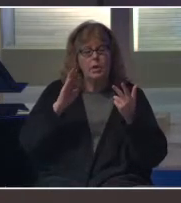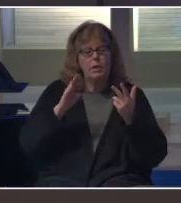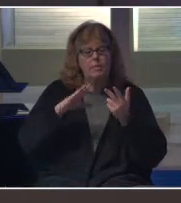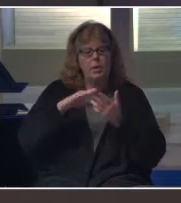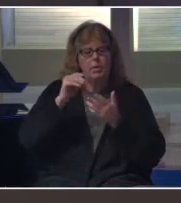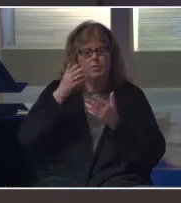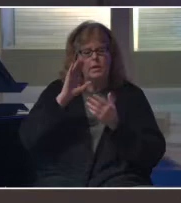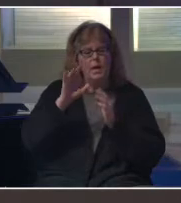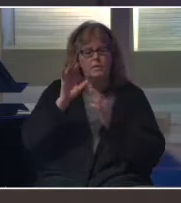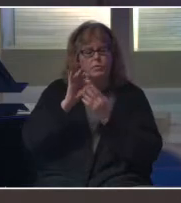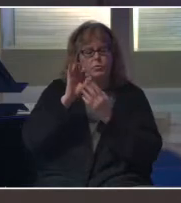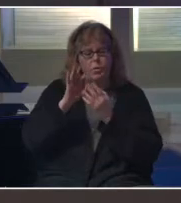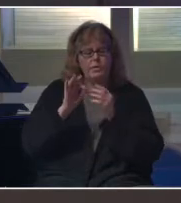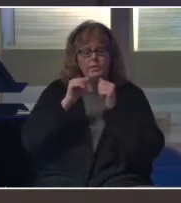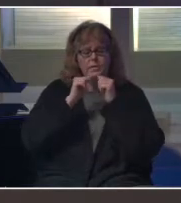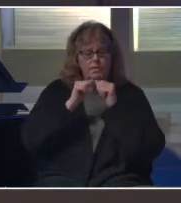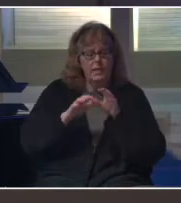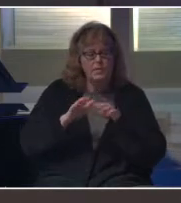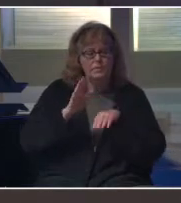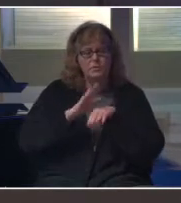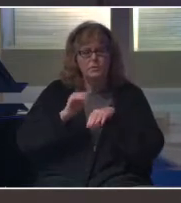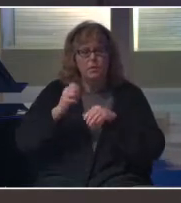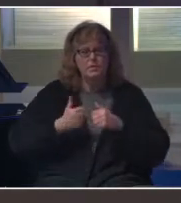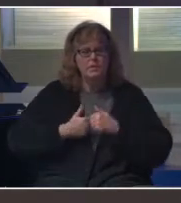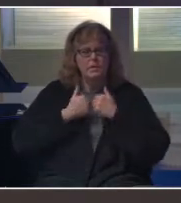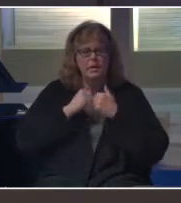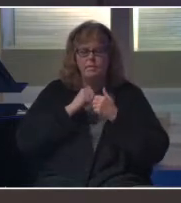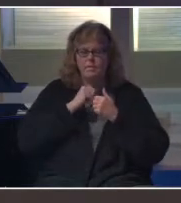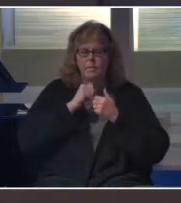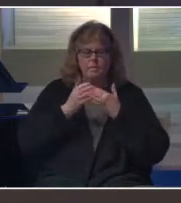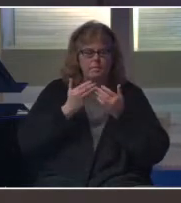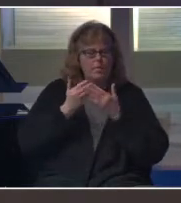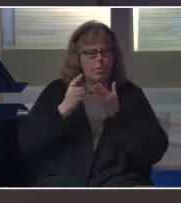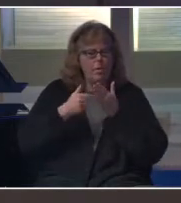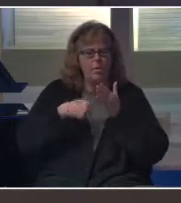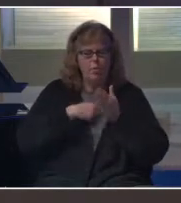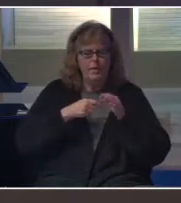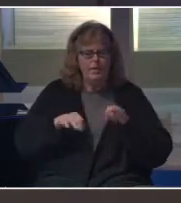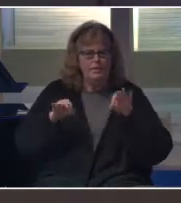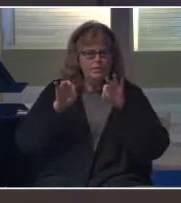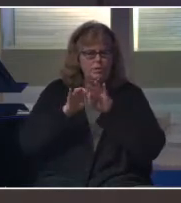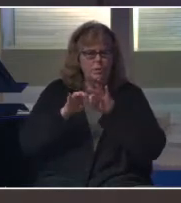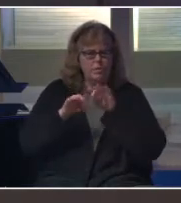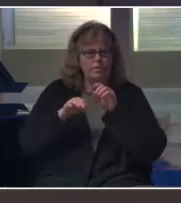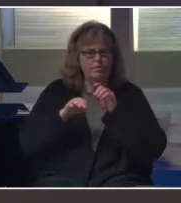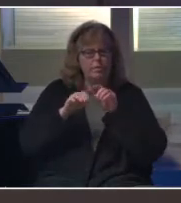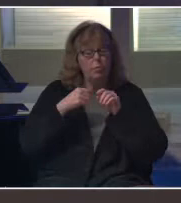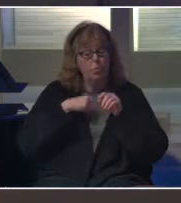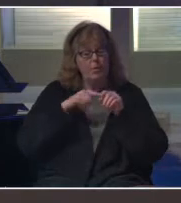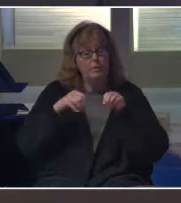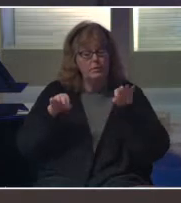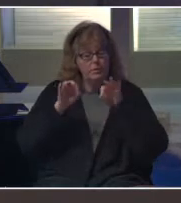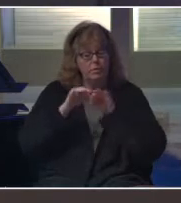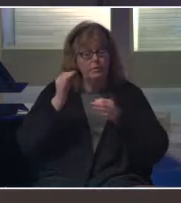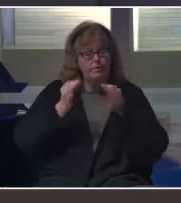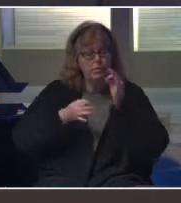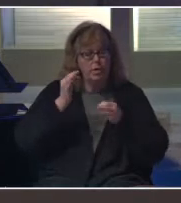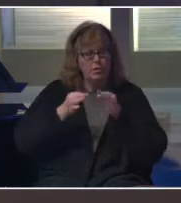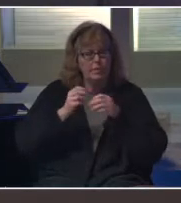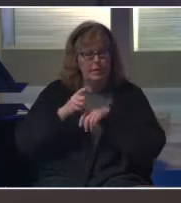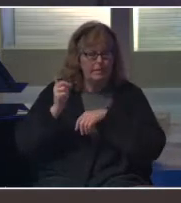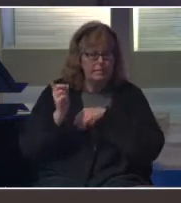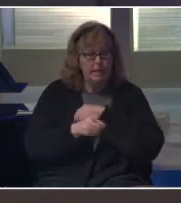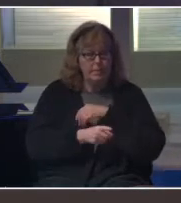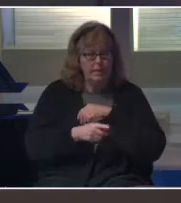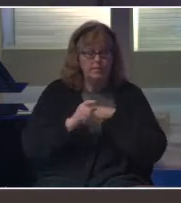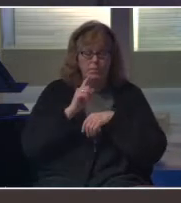God's choices and blessings and callings in life are not based on what we deserve. Actually, what we deserve is judgment and damnation. That's